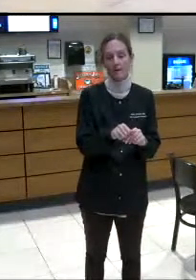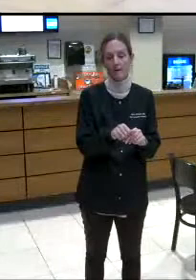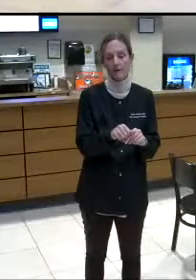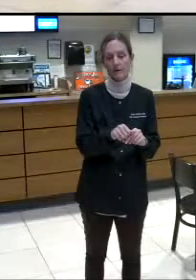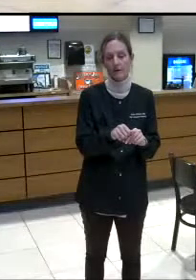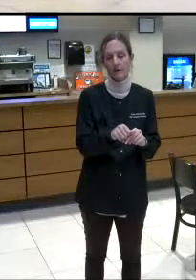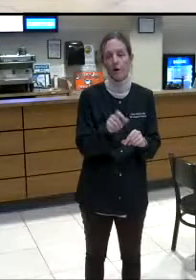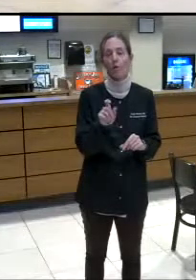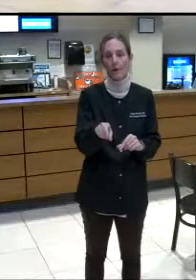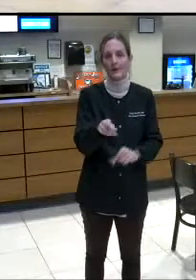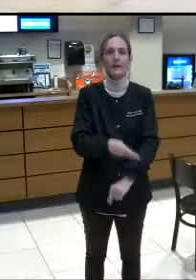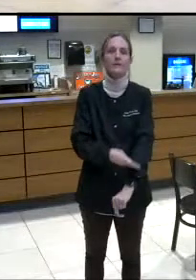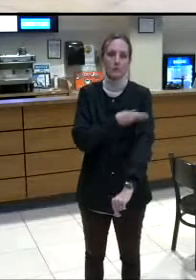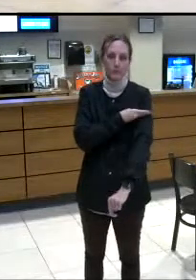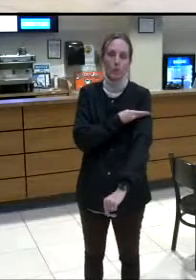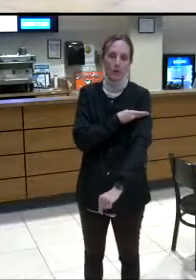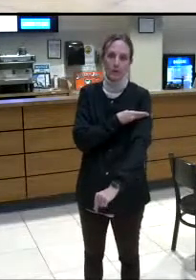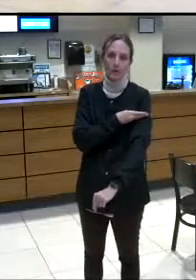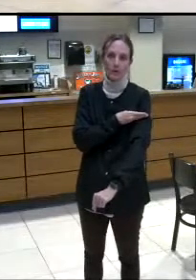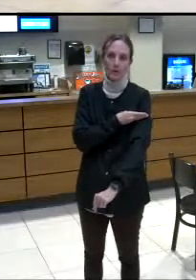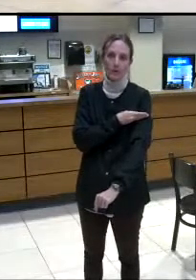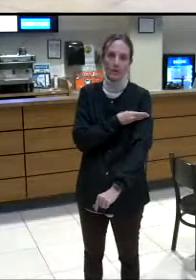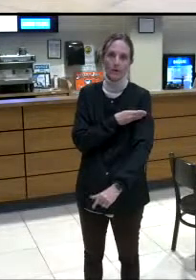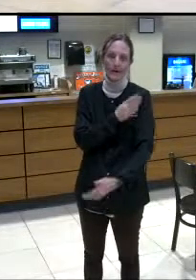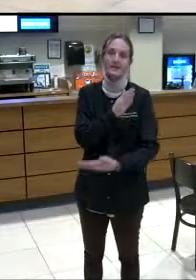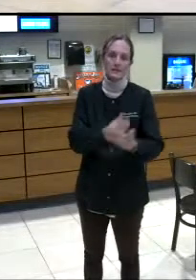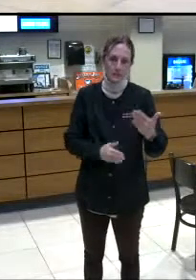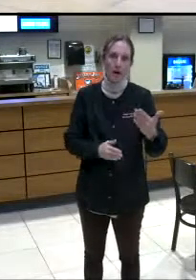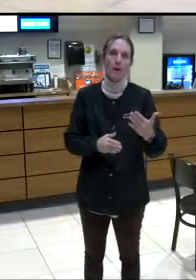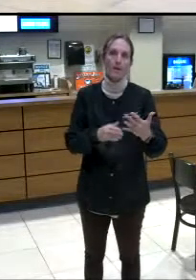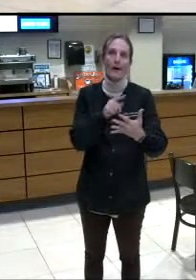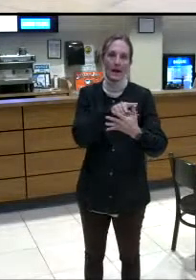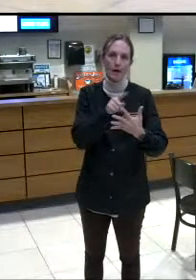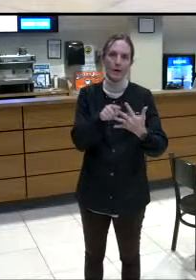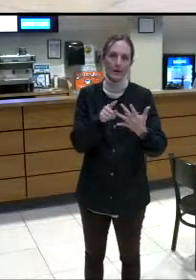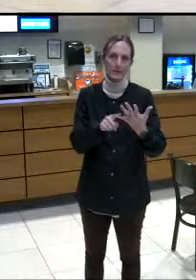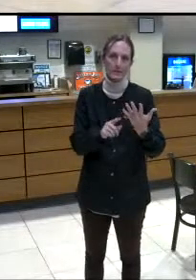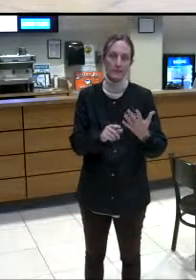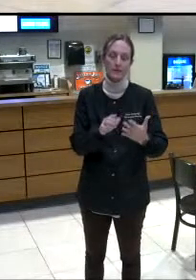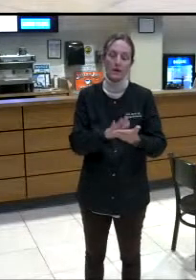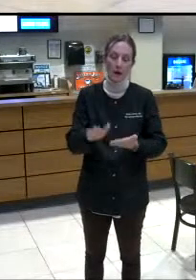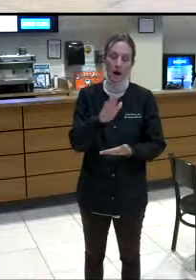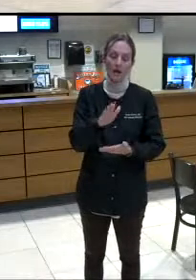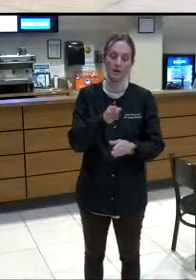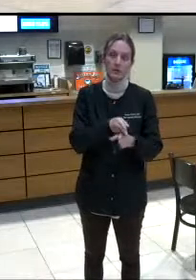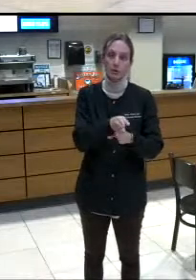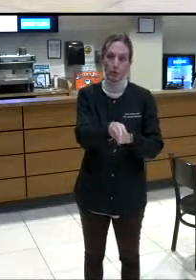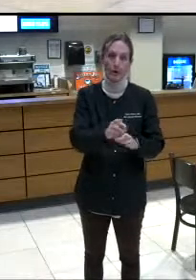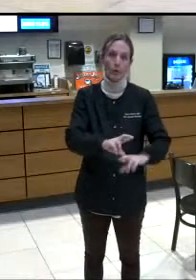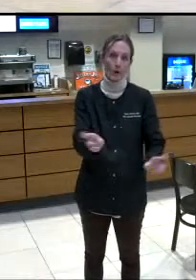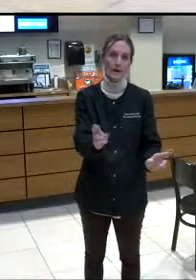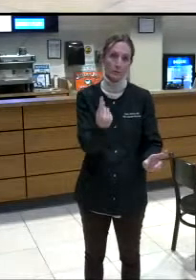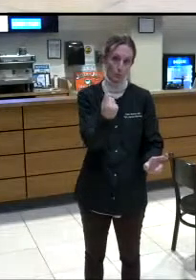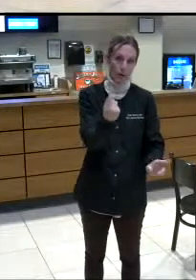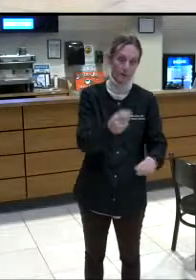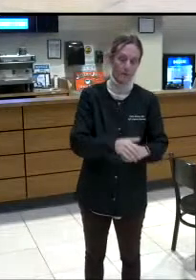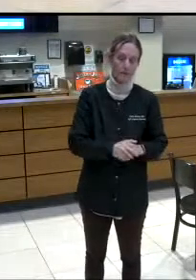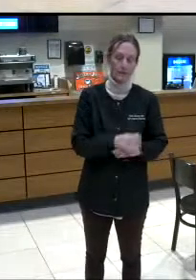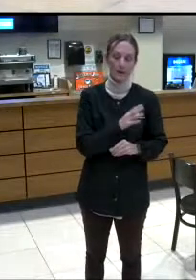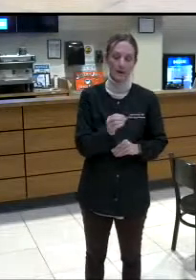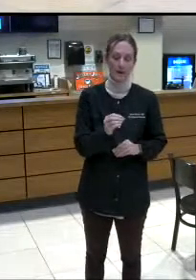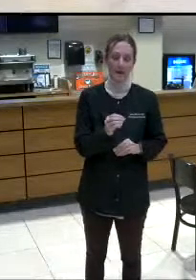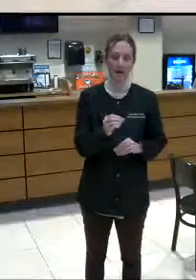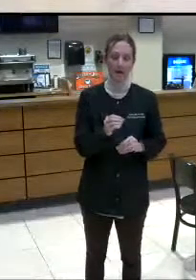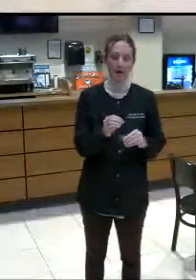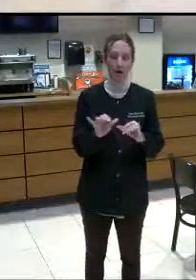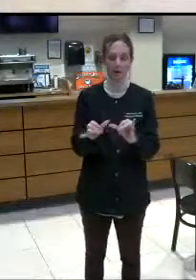areas of growth to ensure that our students are college and career ready. And by making sure that we're measuring that, I think that,